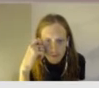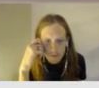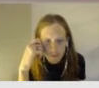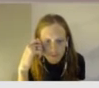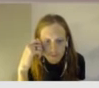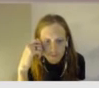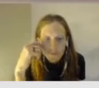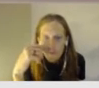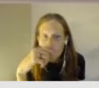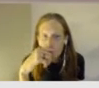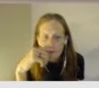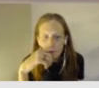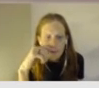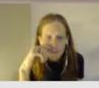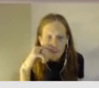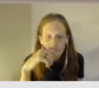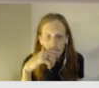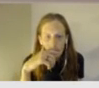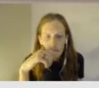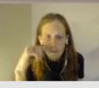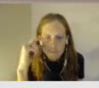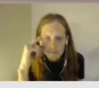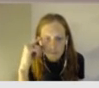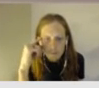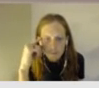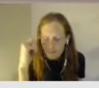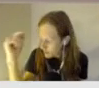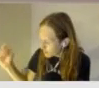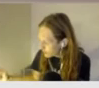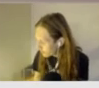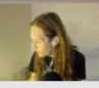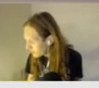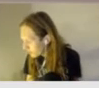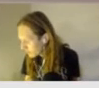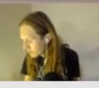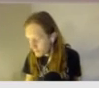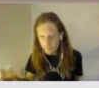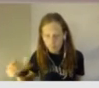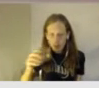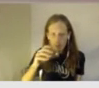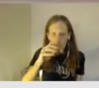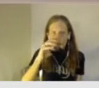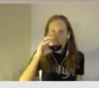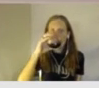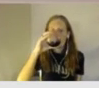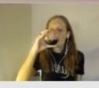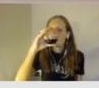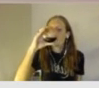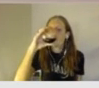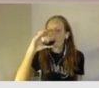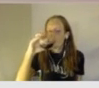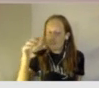you know, so I grew up in a Jewish household and I continue to identify that way. And, you know, the Jewish people have